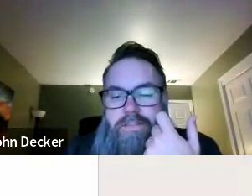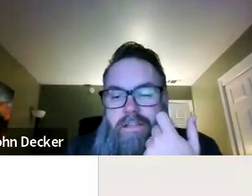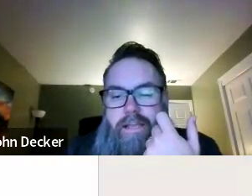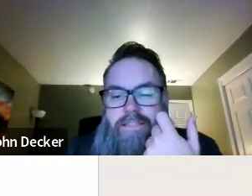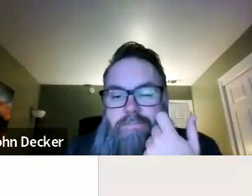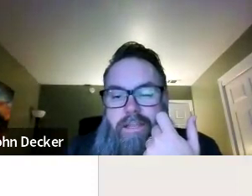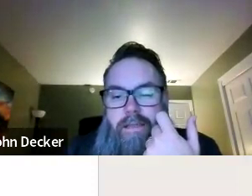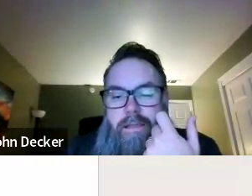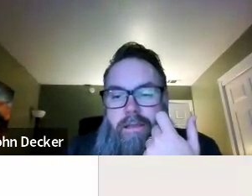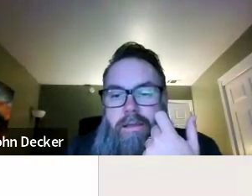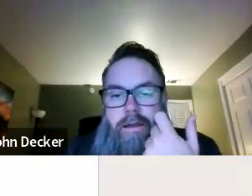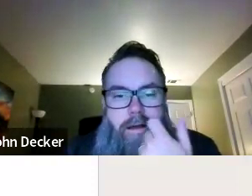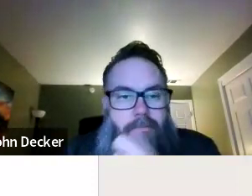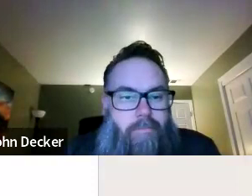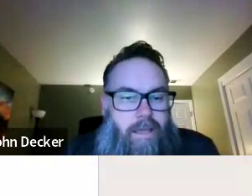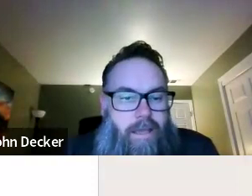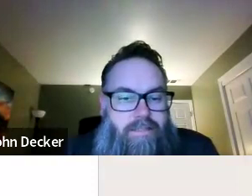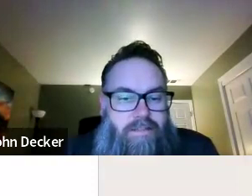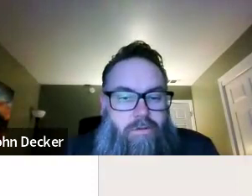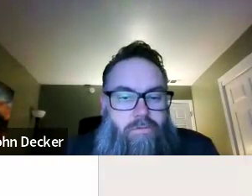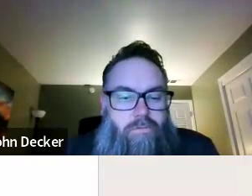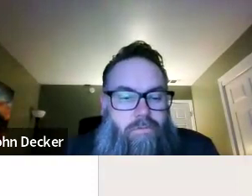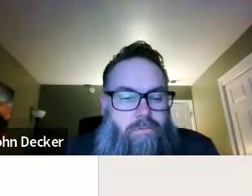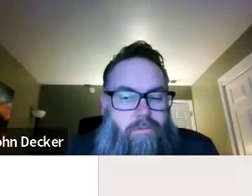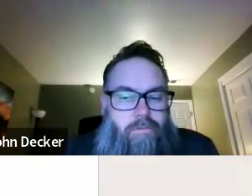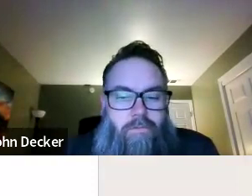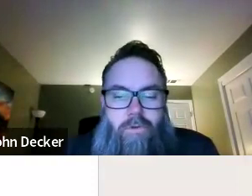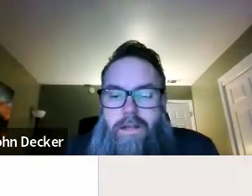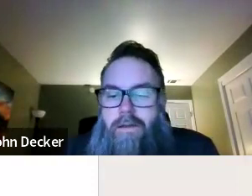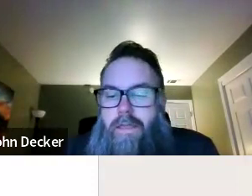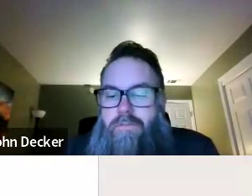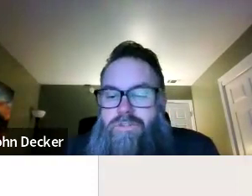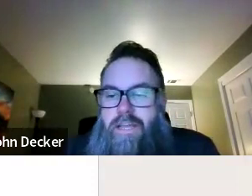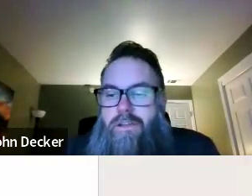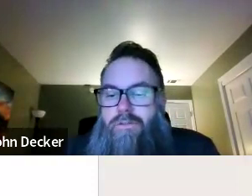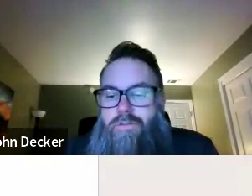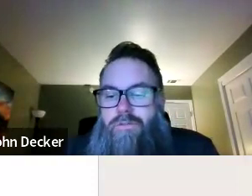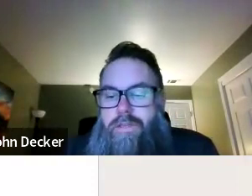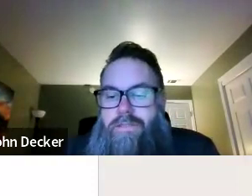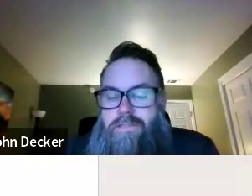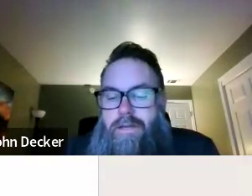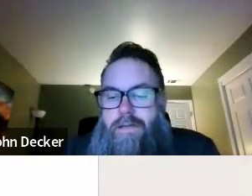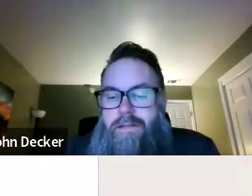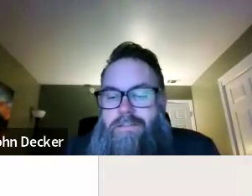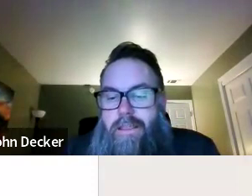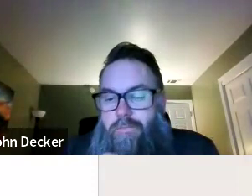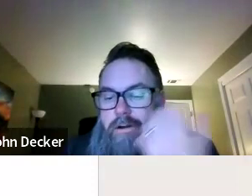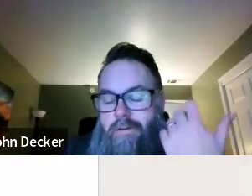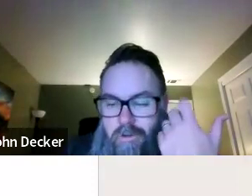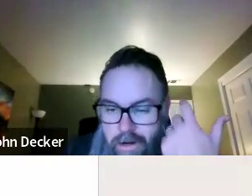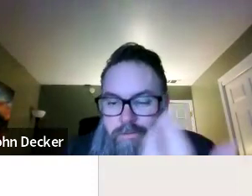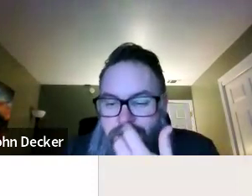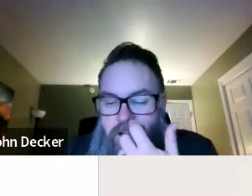our Disability Housing Alliance meeting. And so Rhonda, I think we'll just kind of go through these